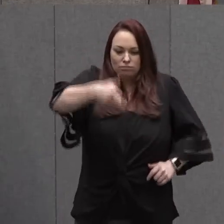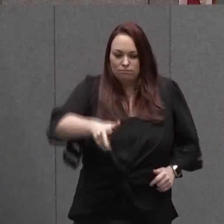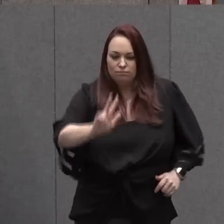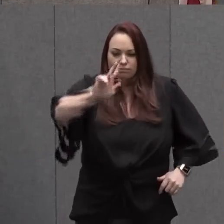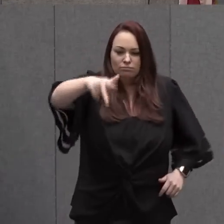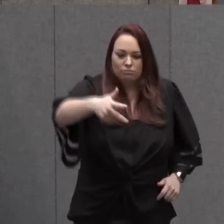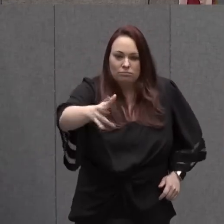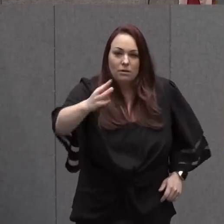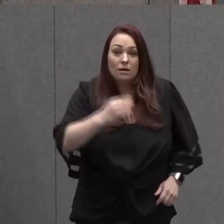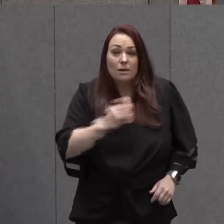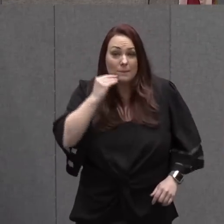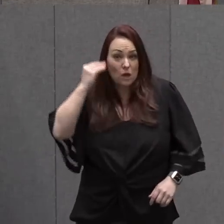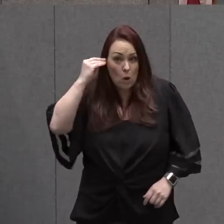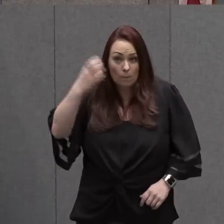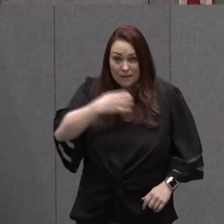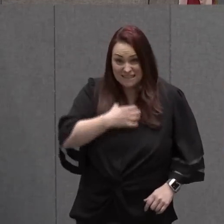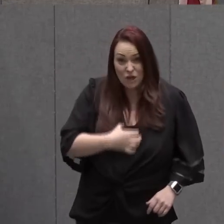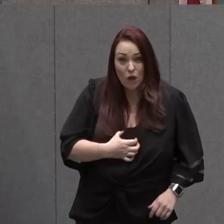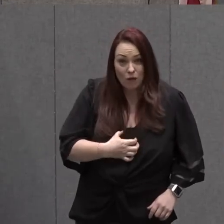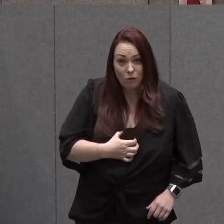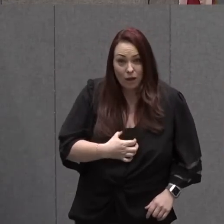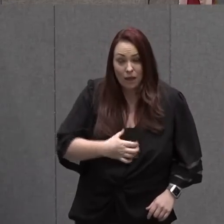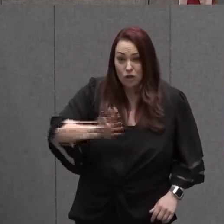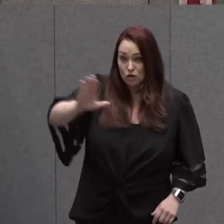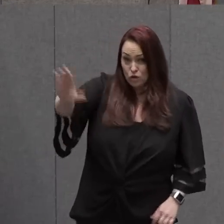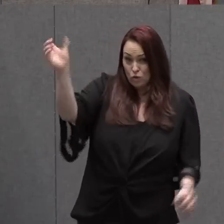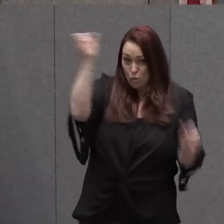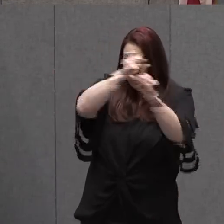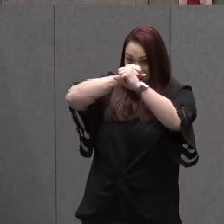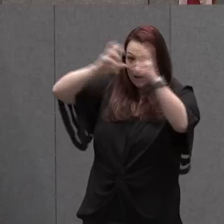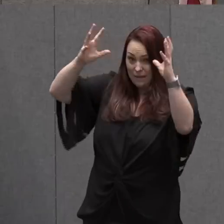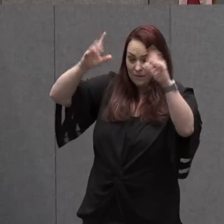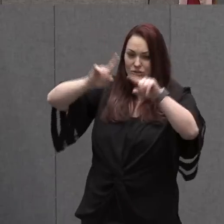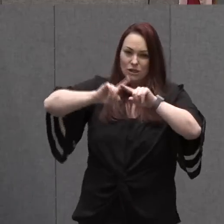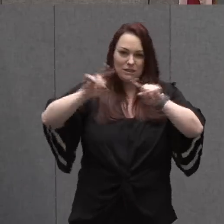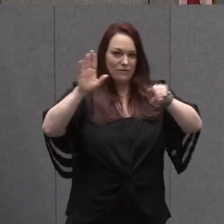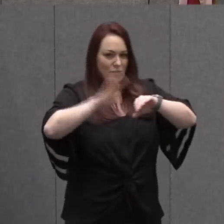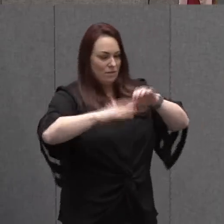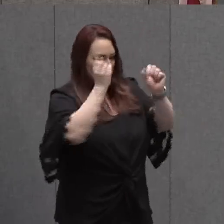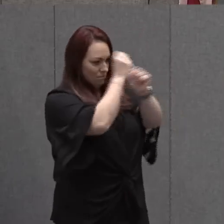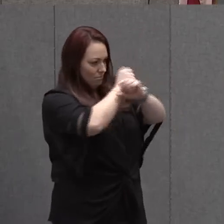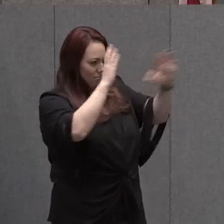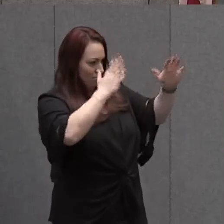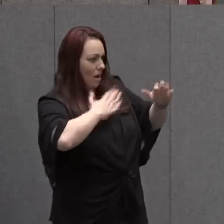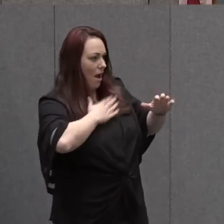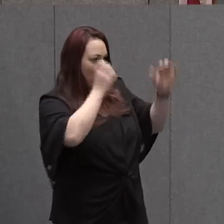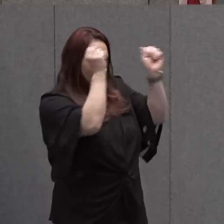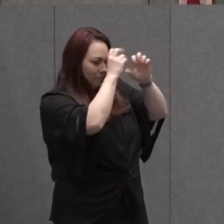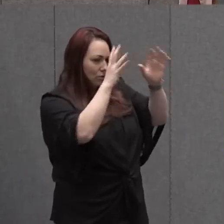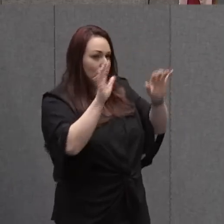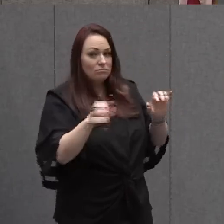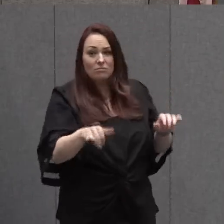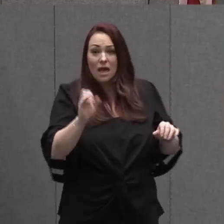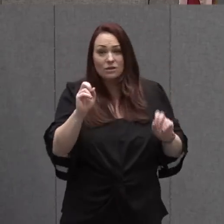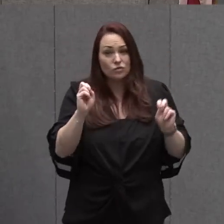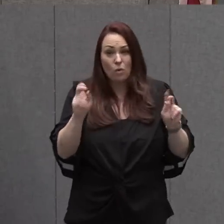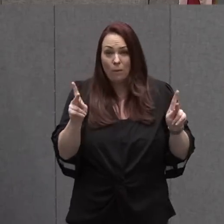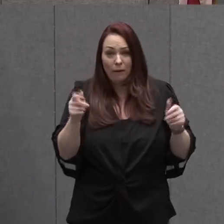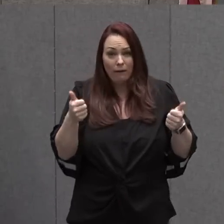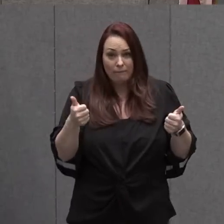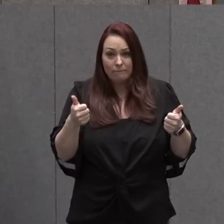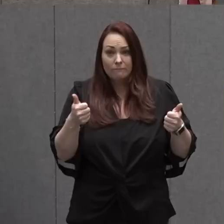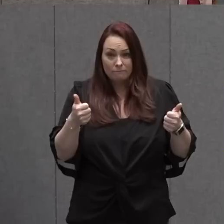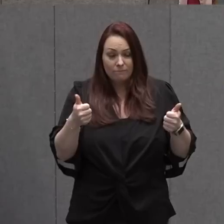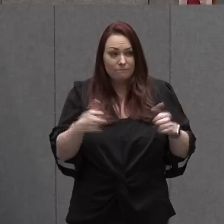hungry. Yeah. Do you see how your image is different than my image? Yeah. And that's okay.